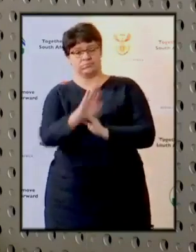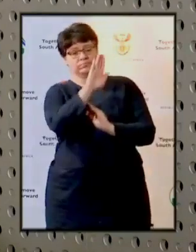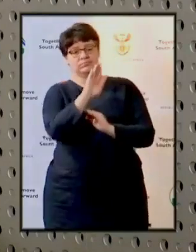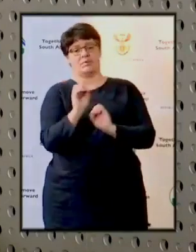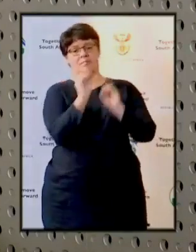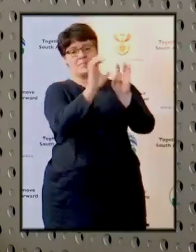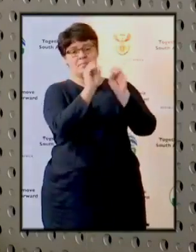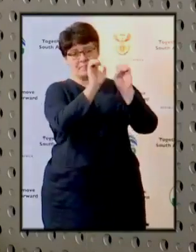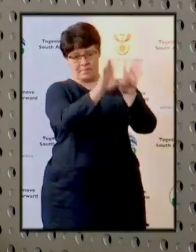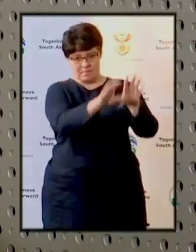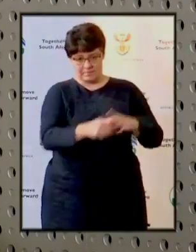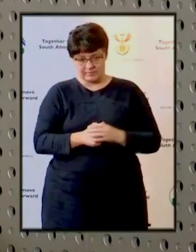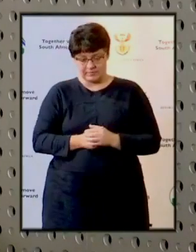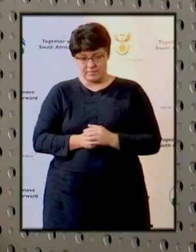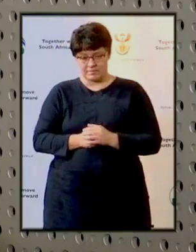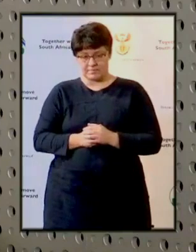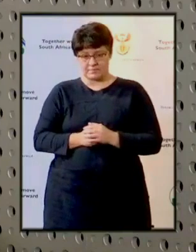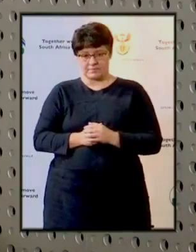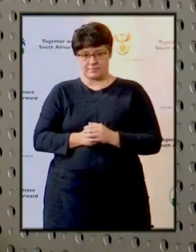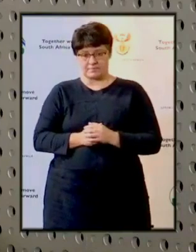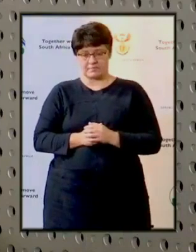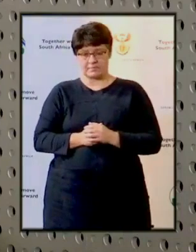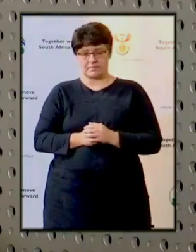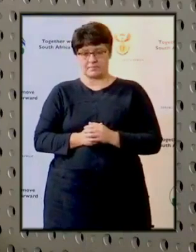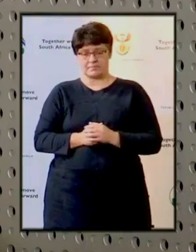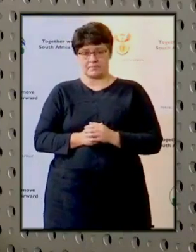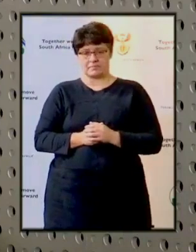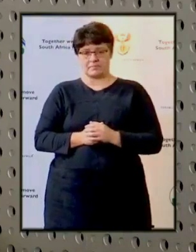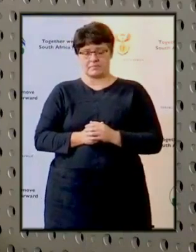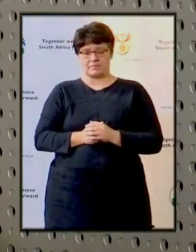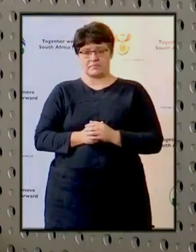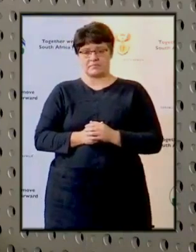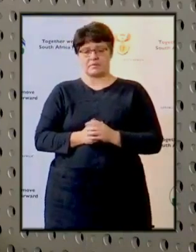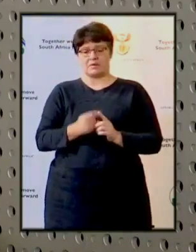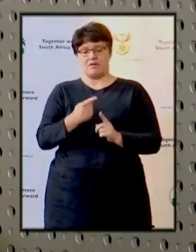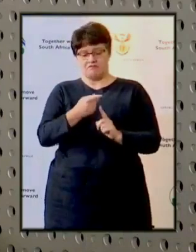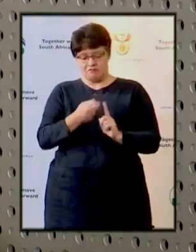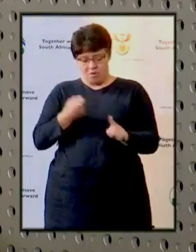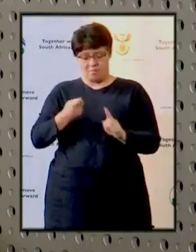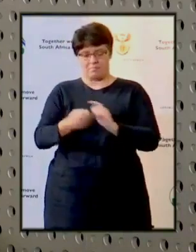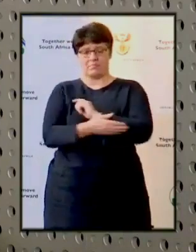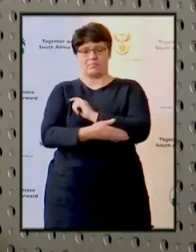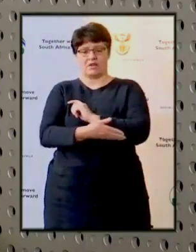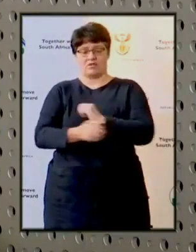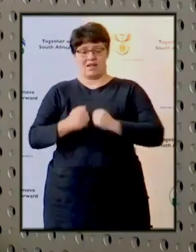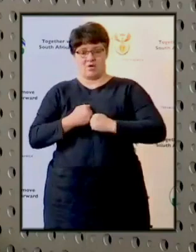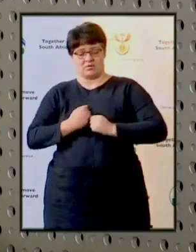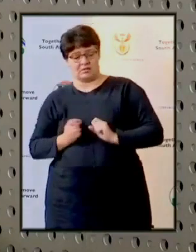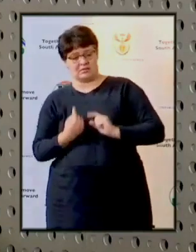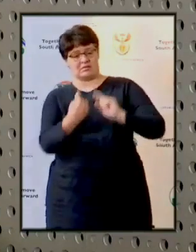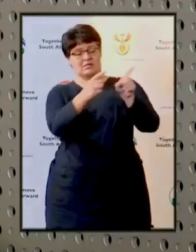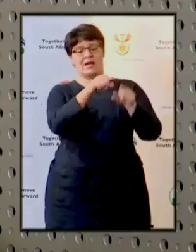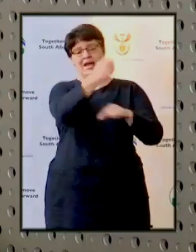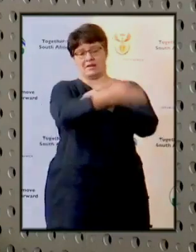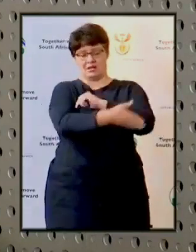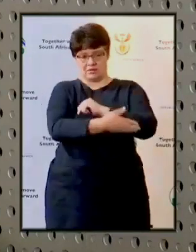exports that are going out of the country. And tourism will also